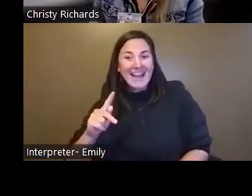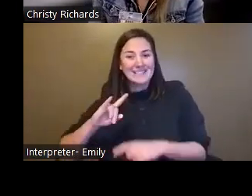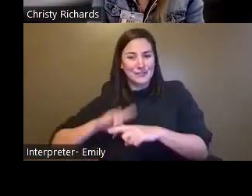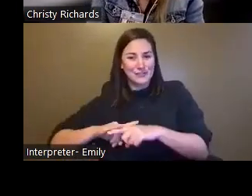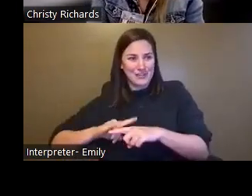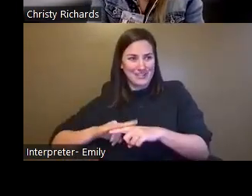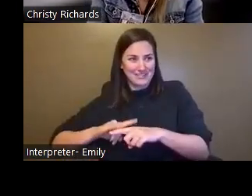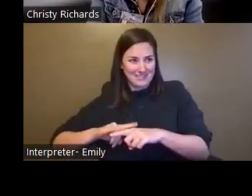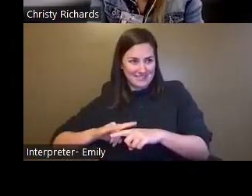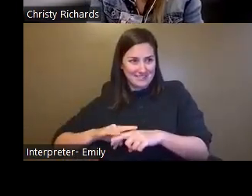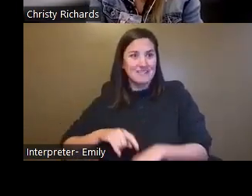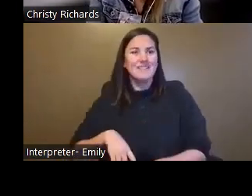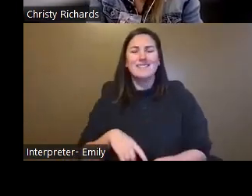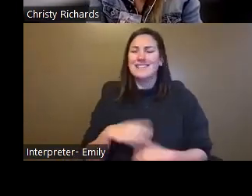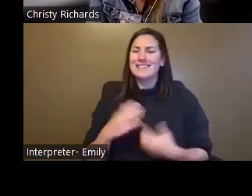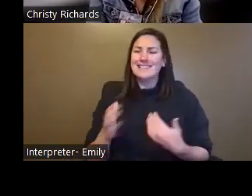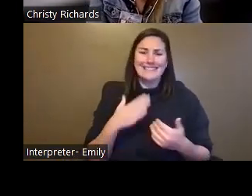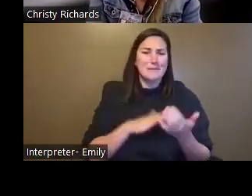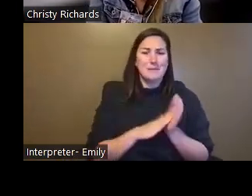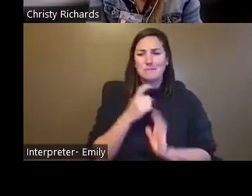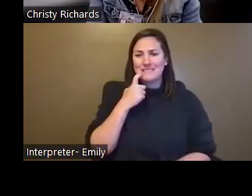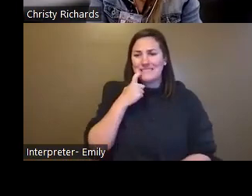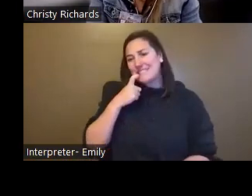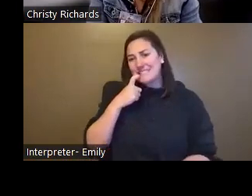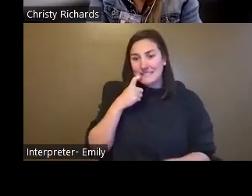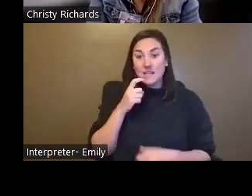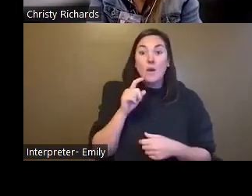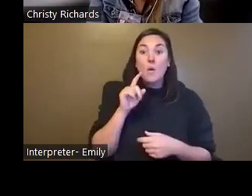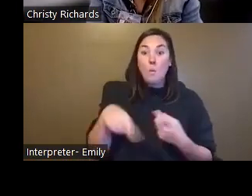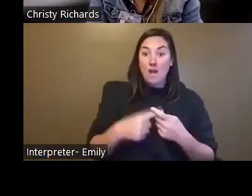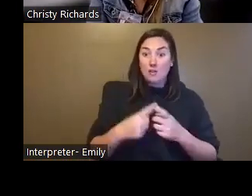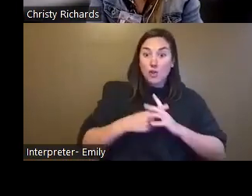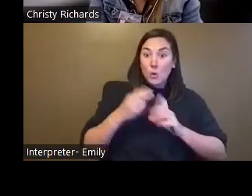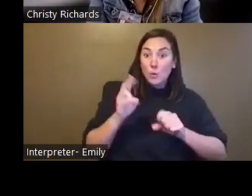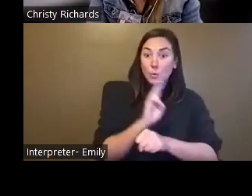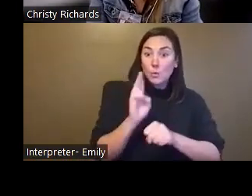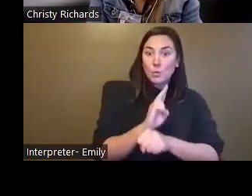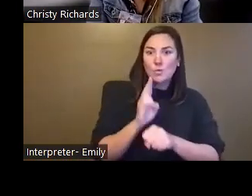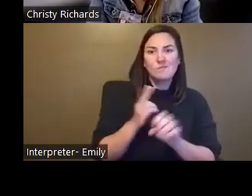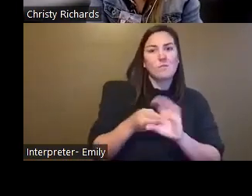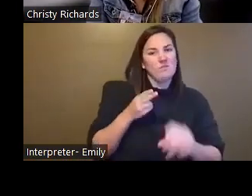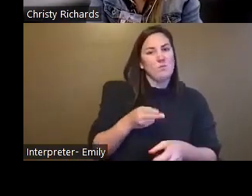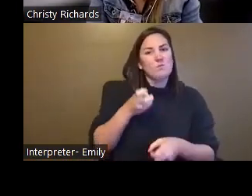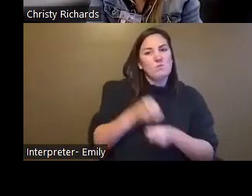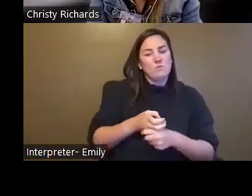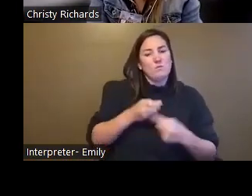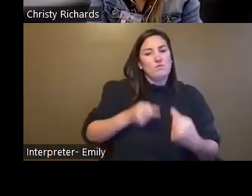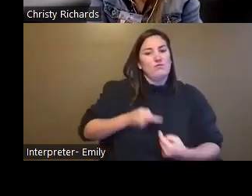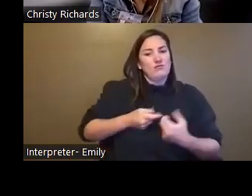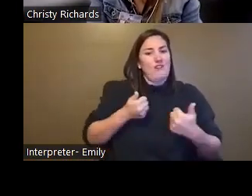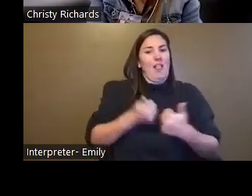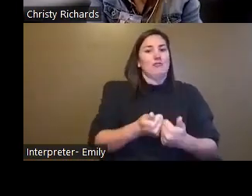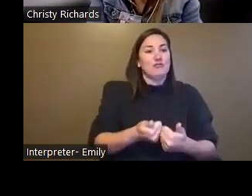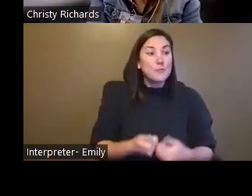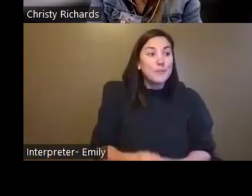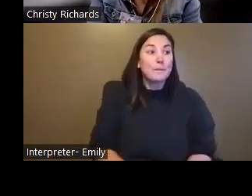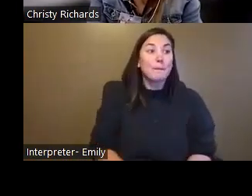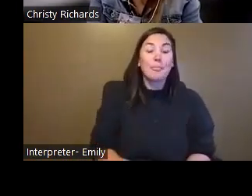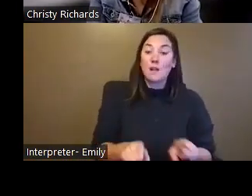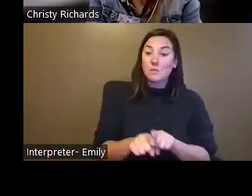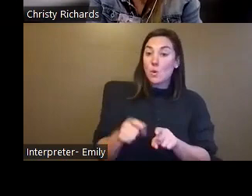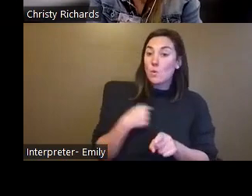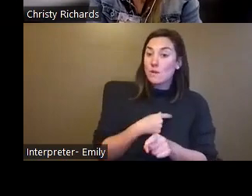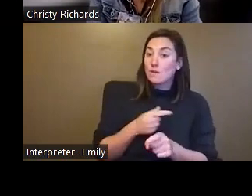were addicted at very high levels, making it very hard for people to quit. This device, when you talk to the kids, was